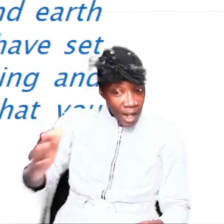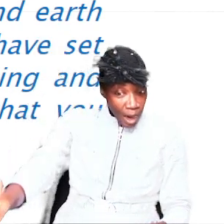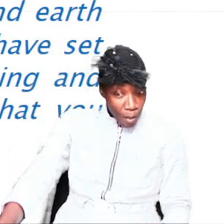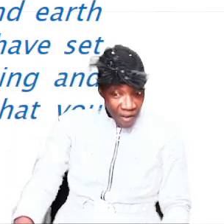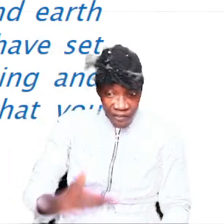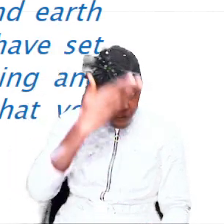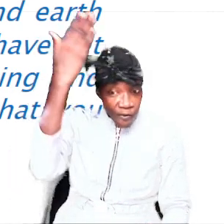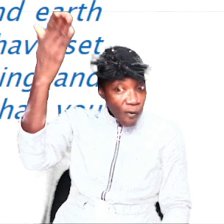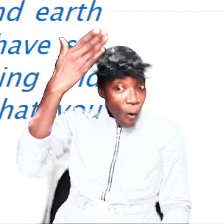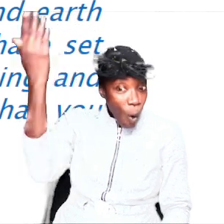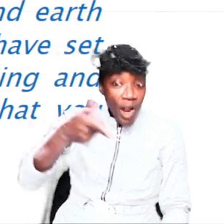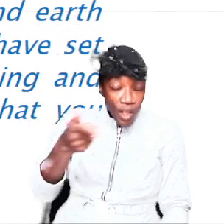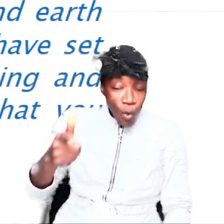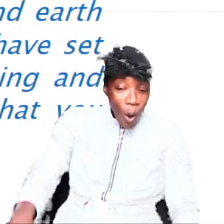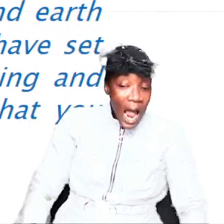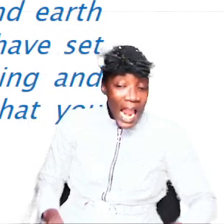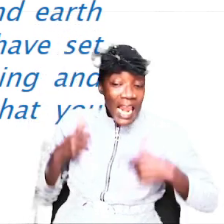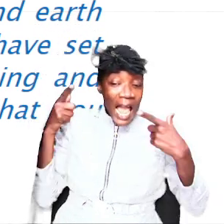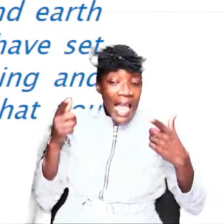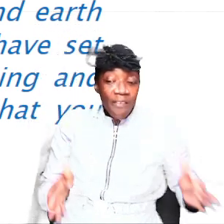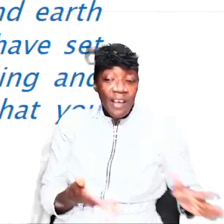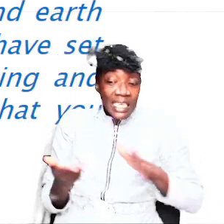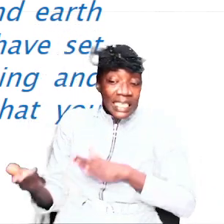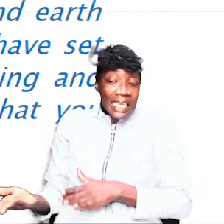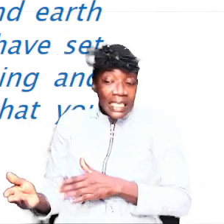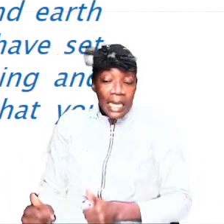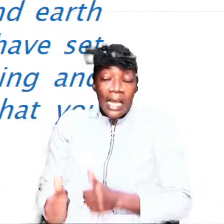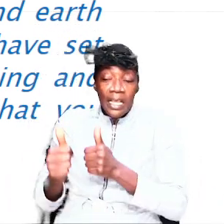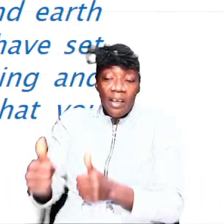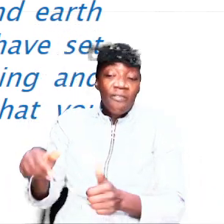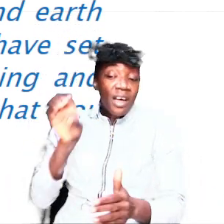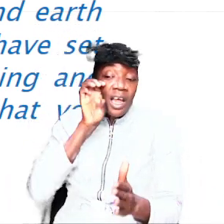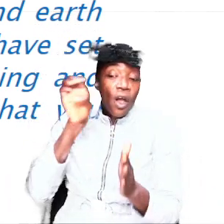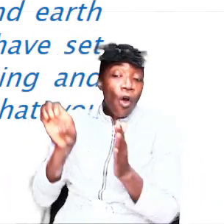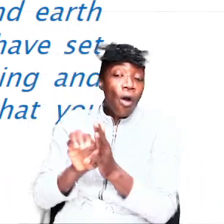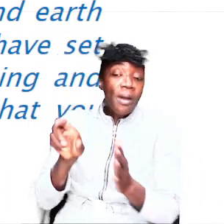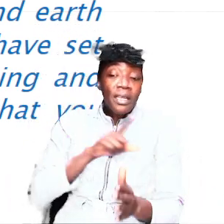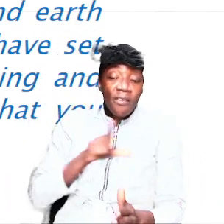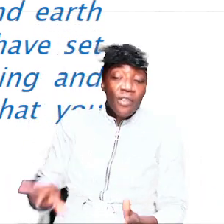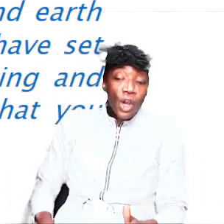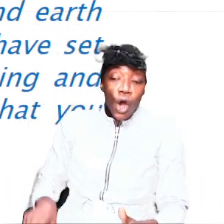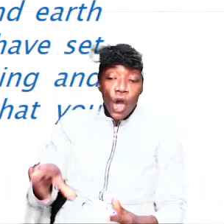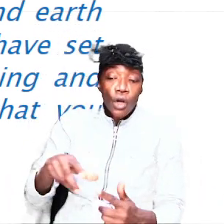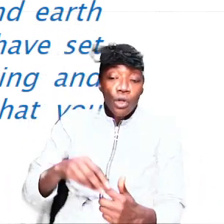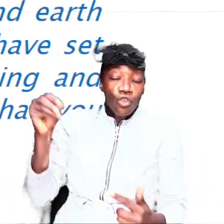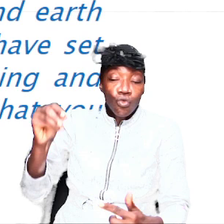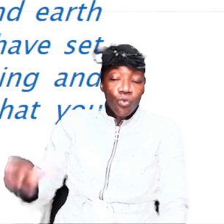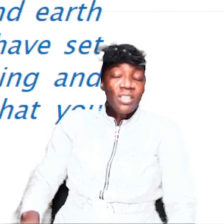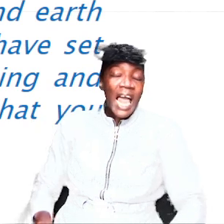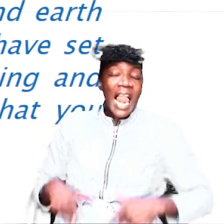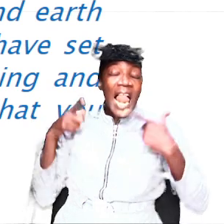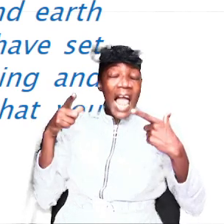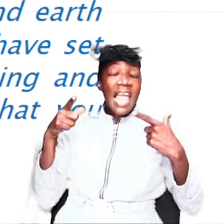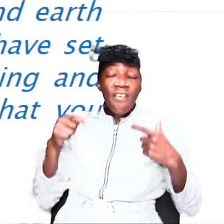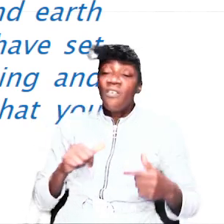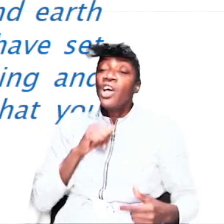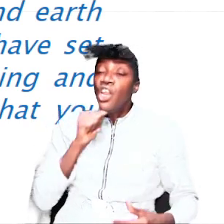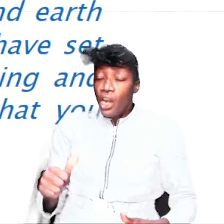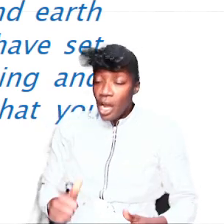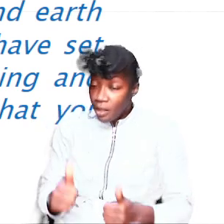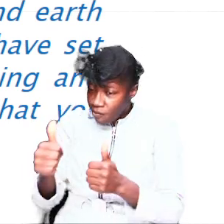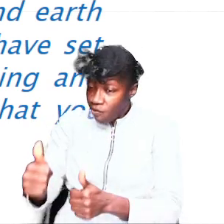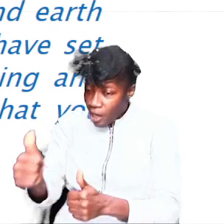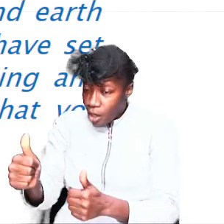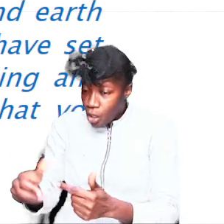commandment of the Lord, then we choose in life. But if we follow not the commandment of the Lord, then we choose death. We can